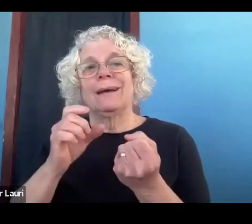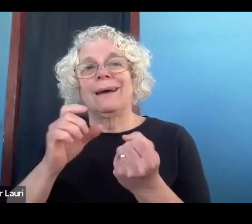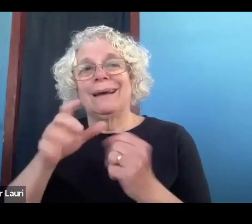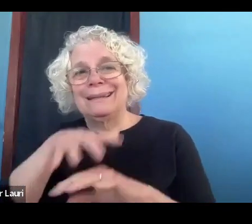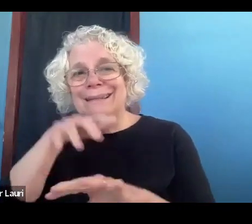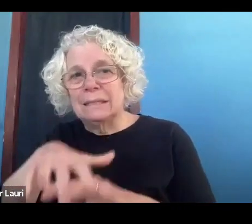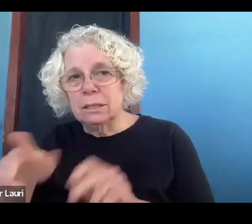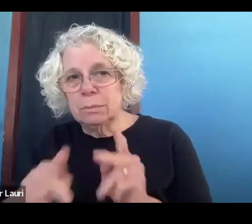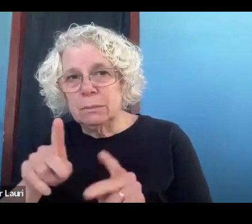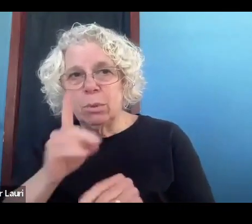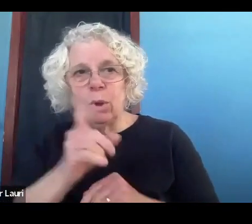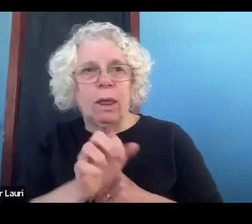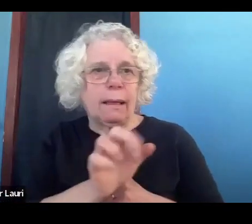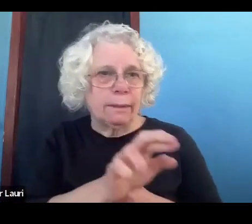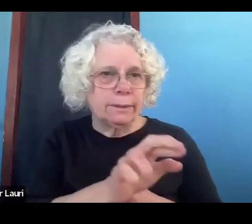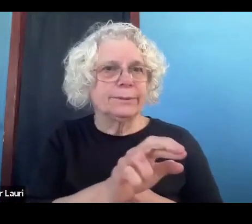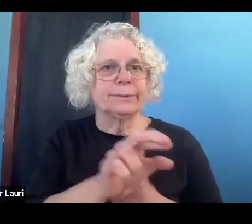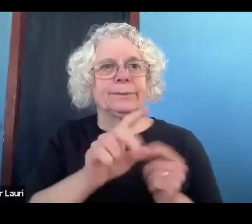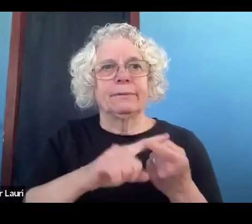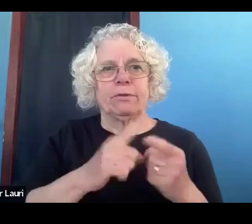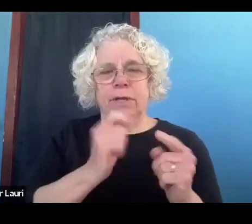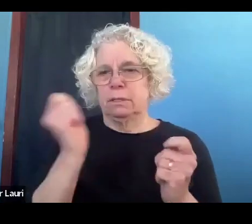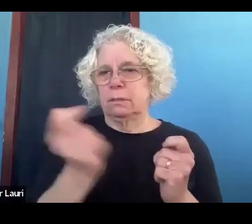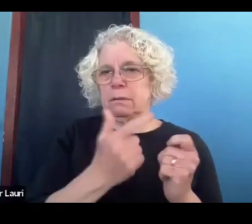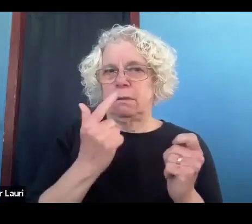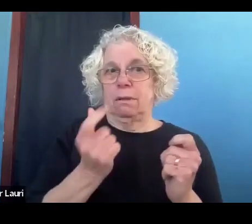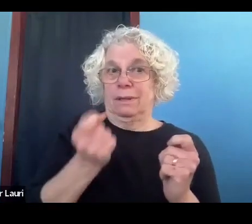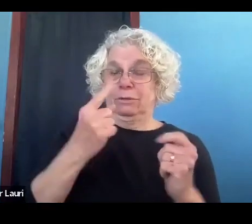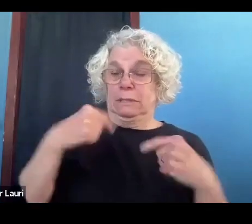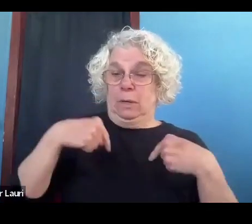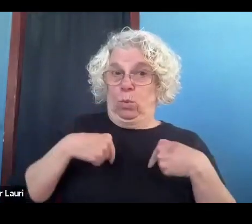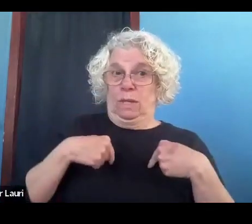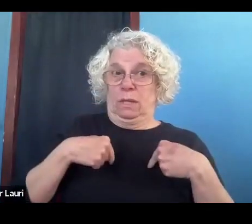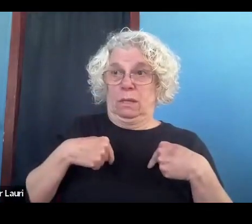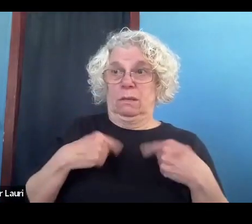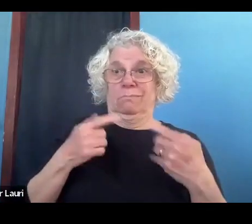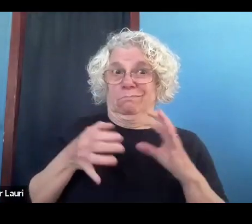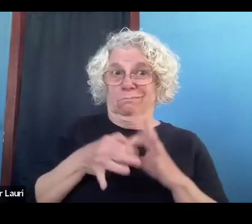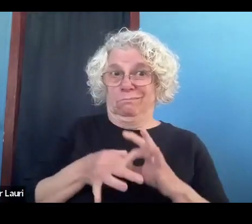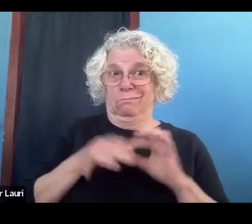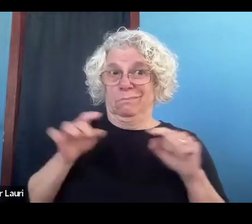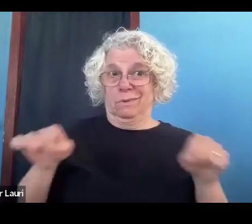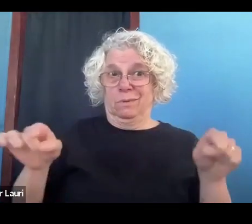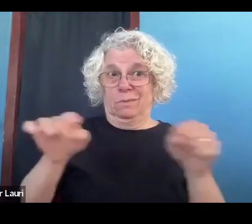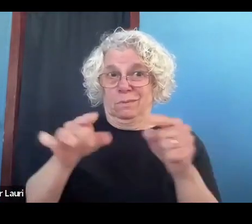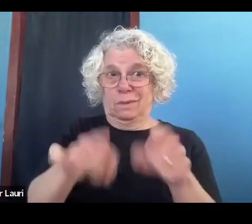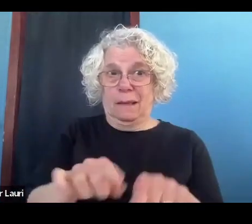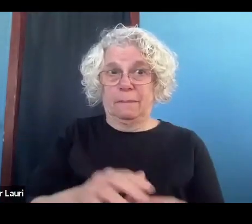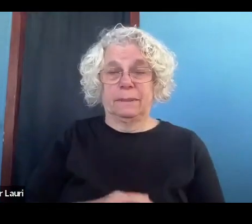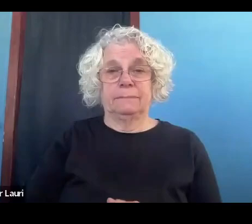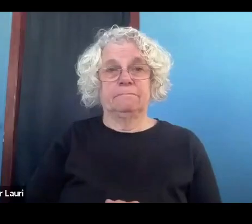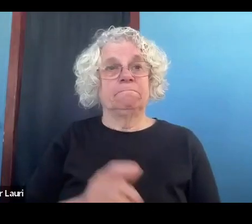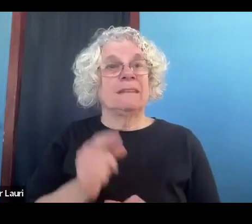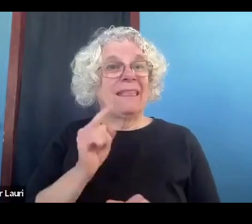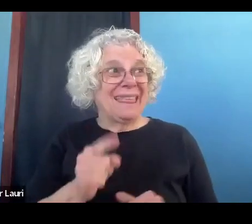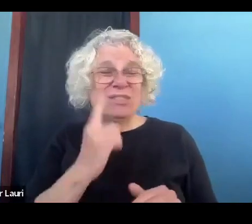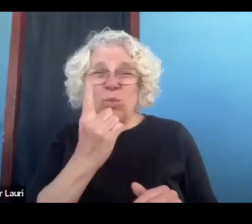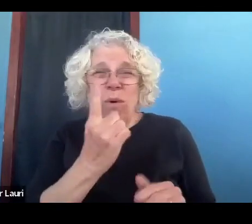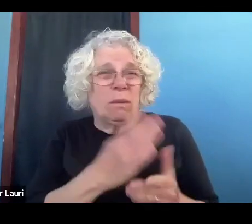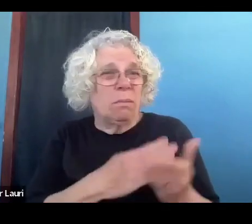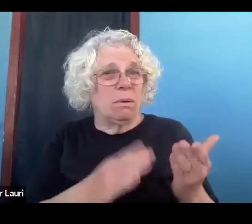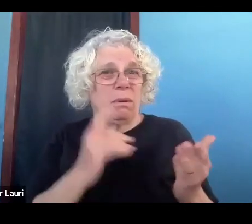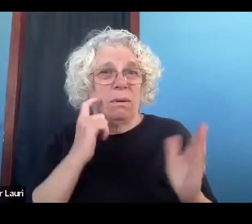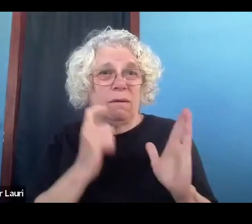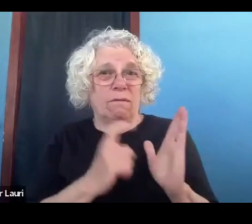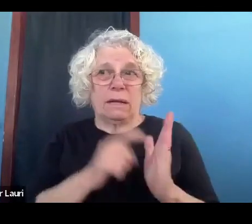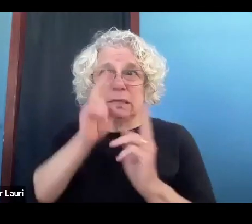and understand our place within the past, present, and future of this land. We know this is just one step in recognizing and